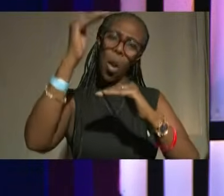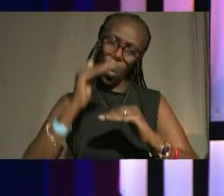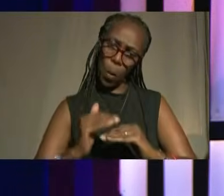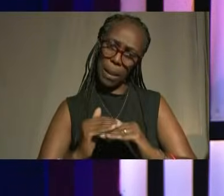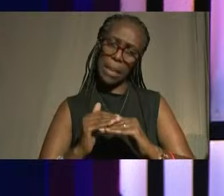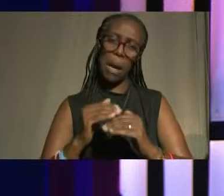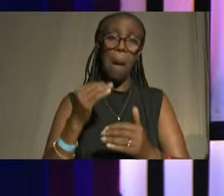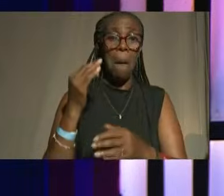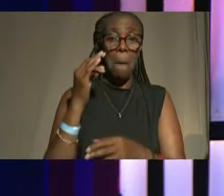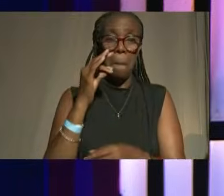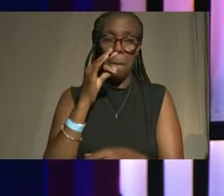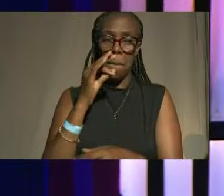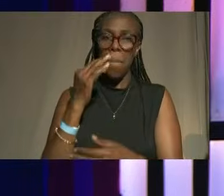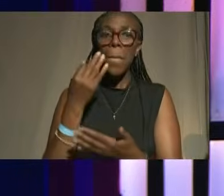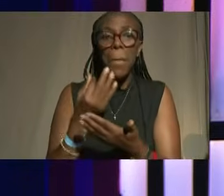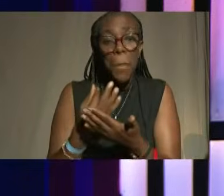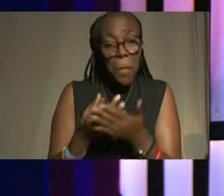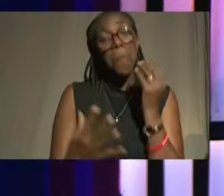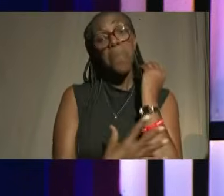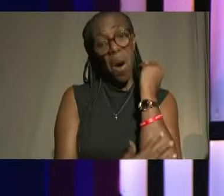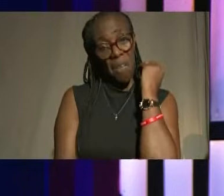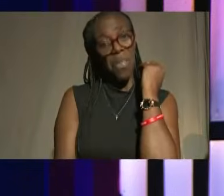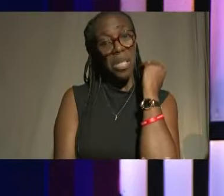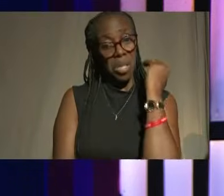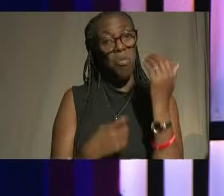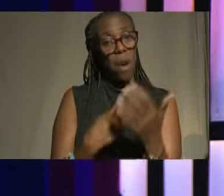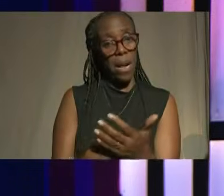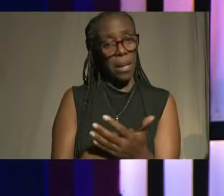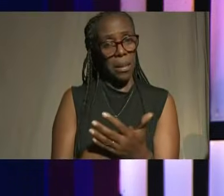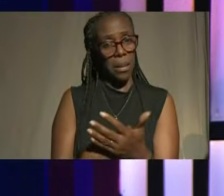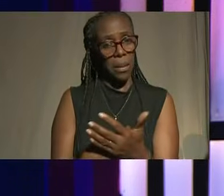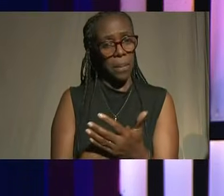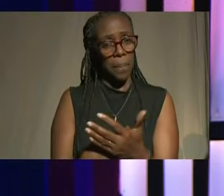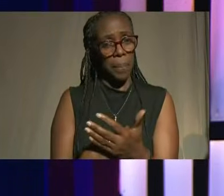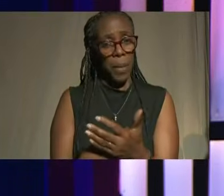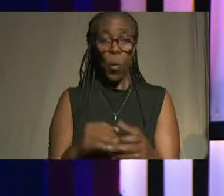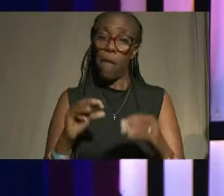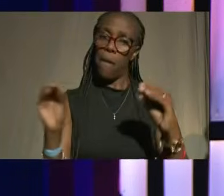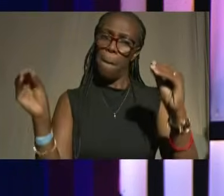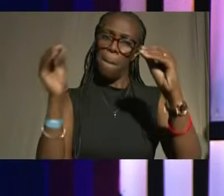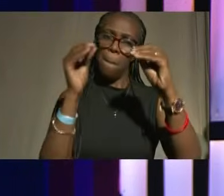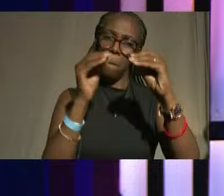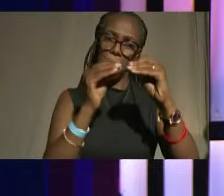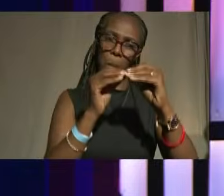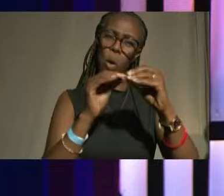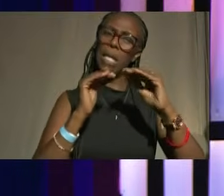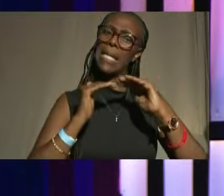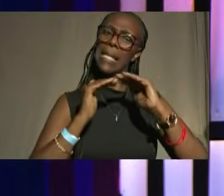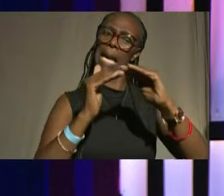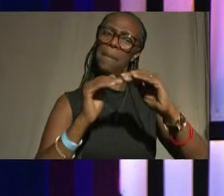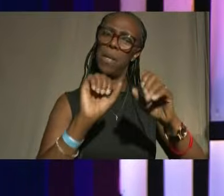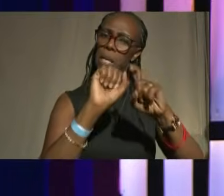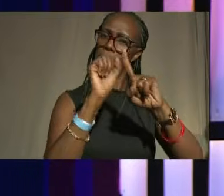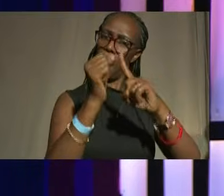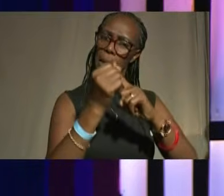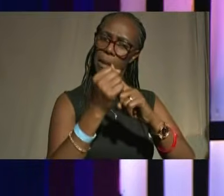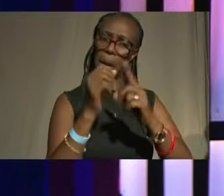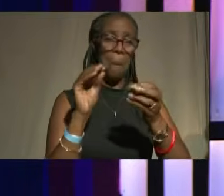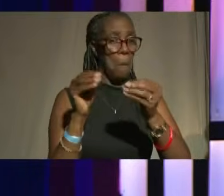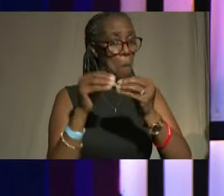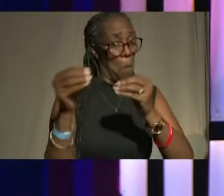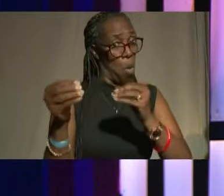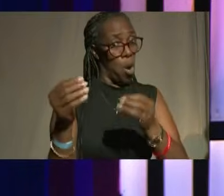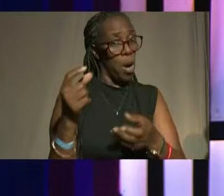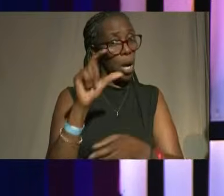rate, we have a macroeconomic stable society, we have more companies registering to start their business,